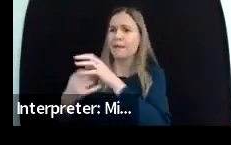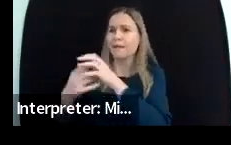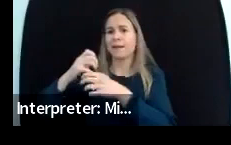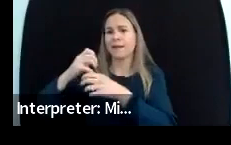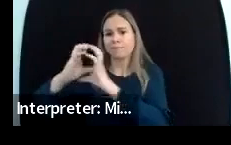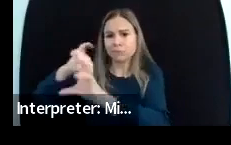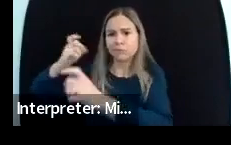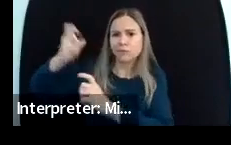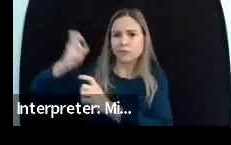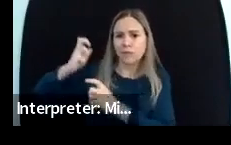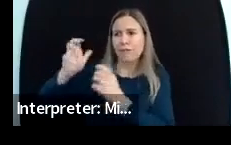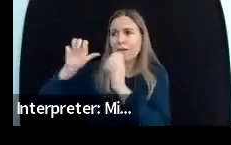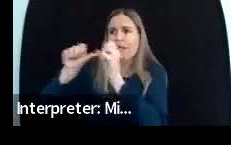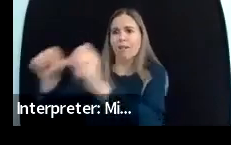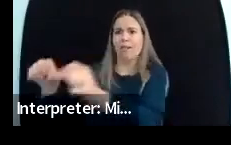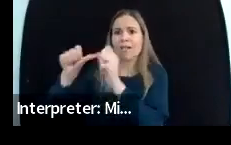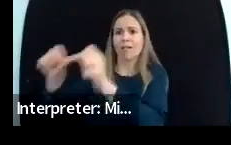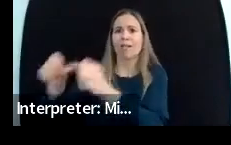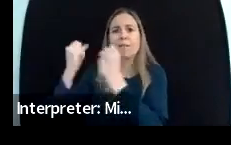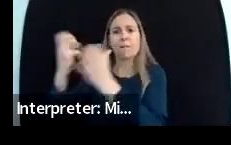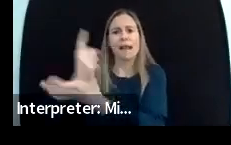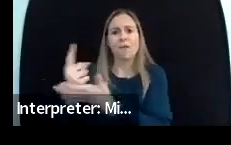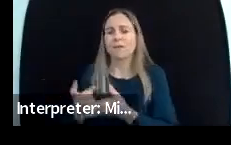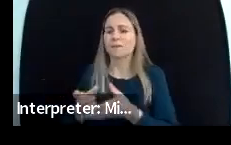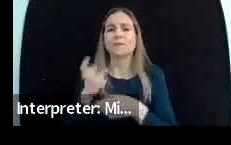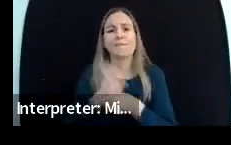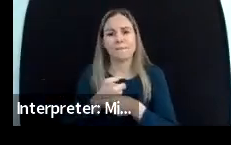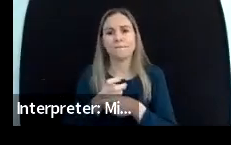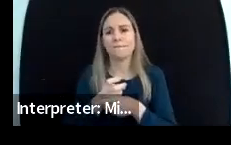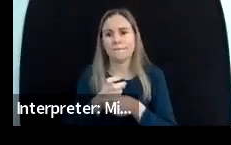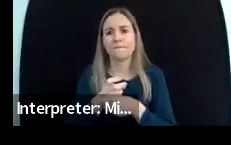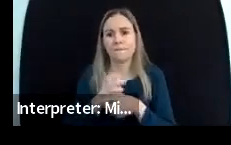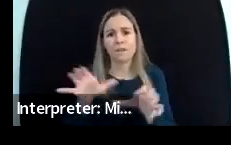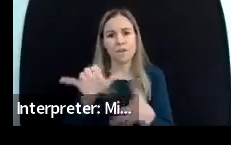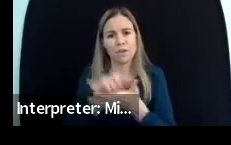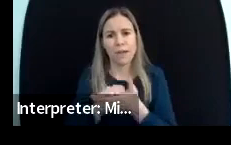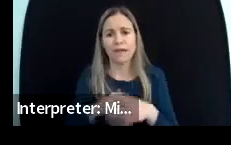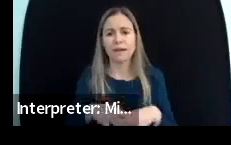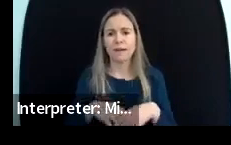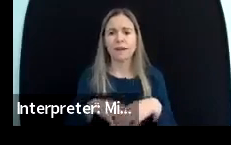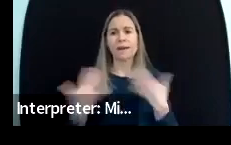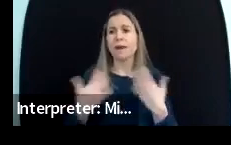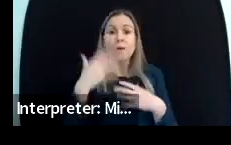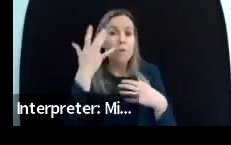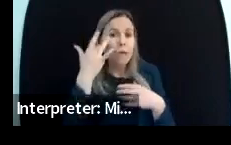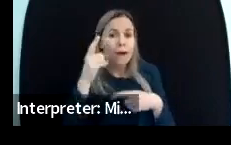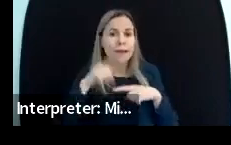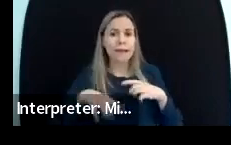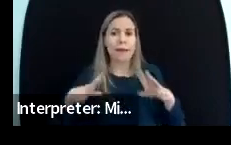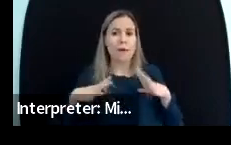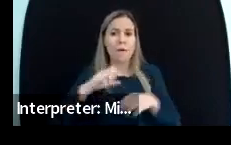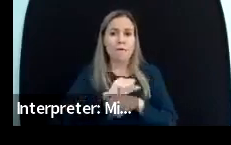weeks at a time, that's going to be really, really hard. And then why can't he take that time off work? Well, maybe his